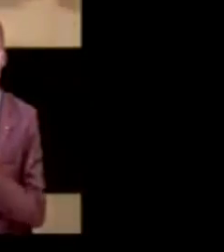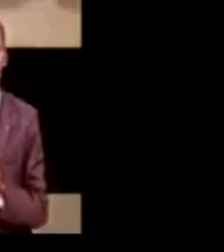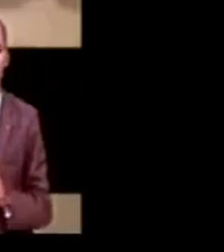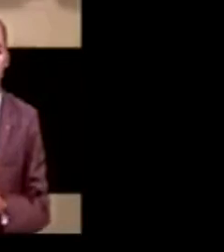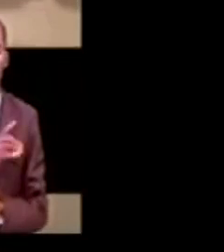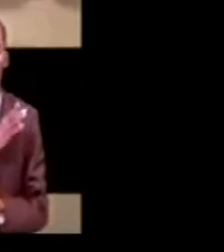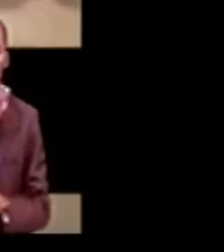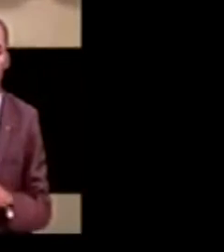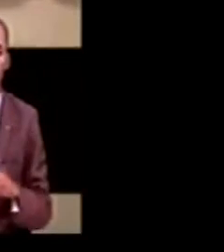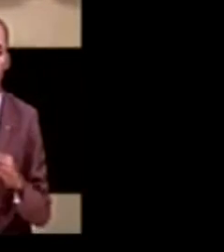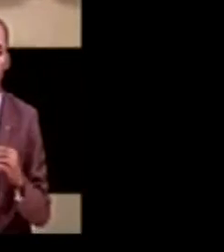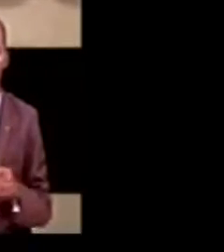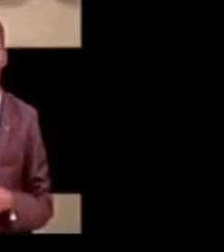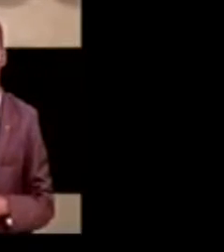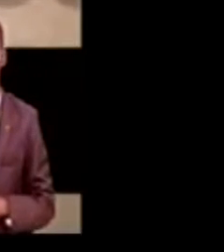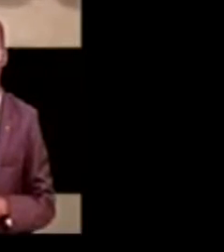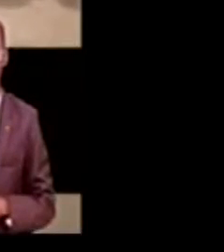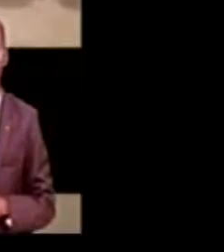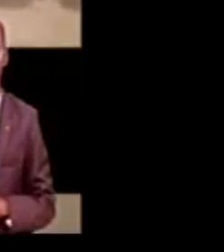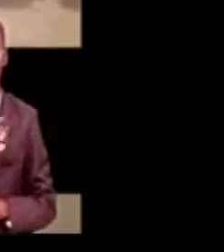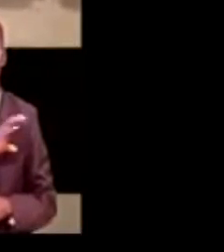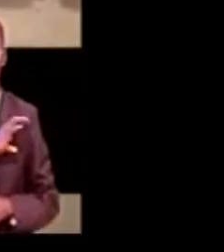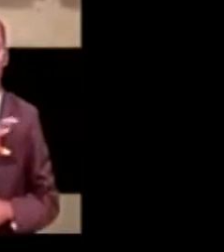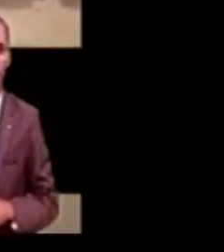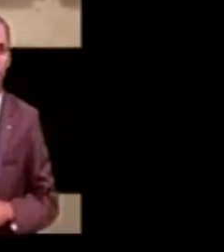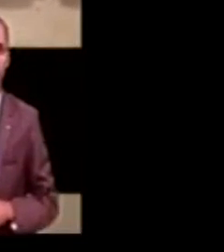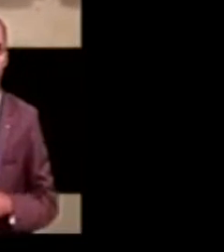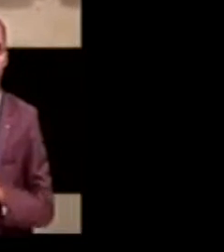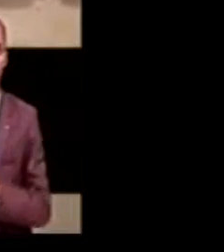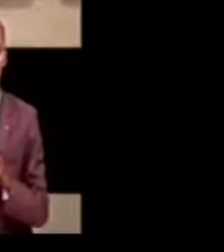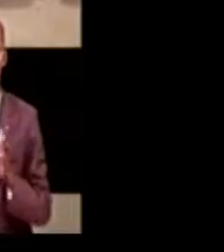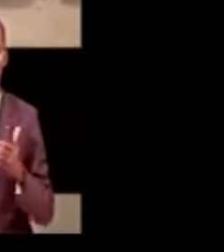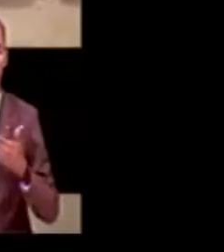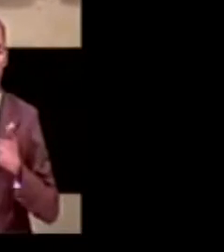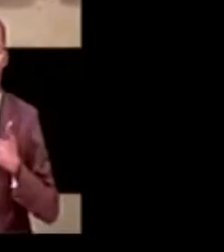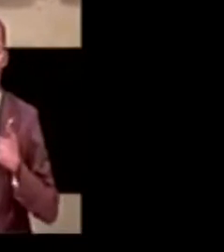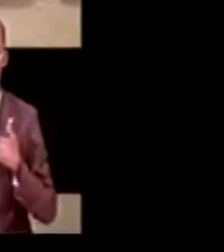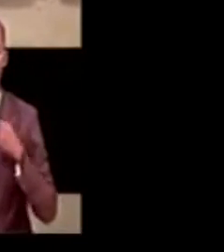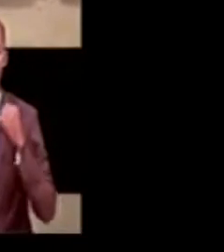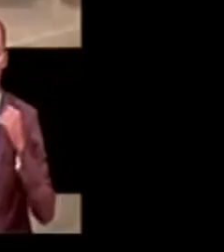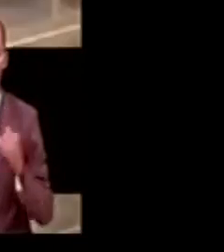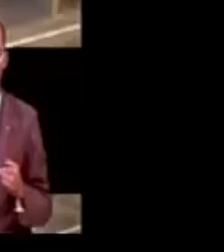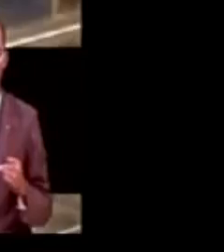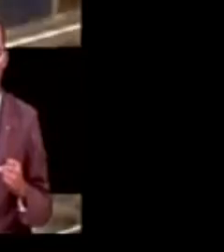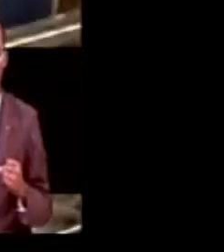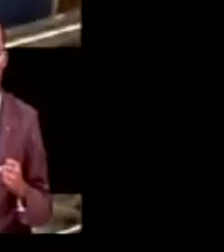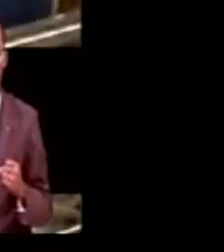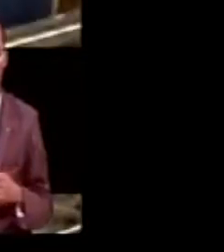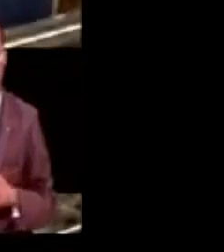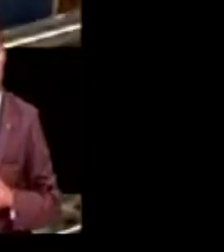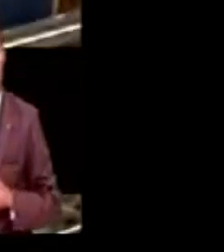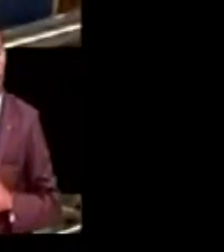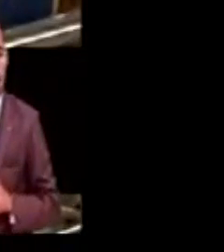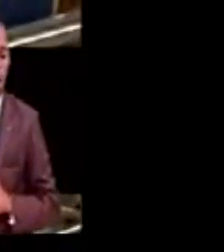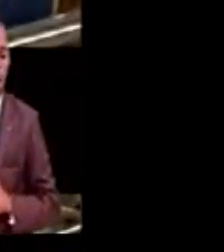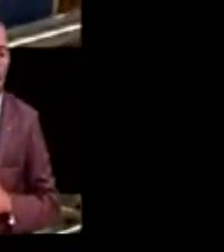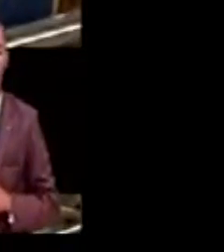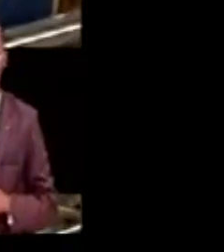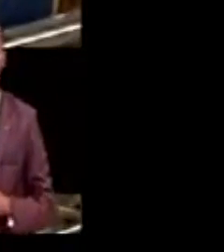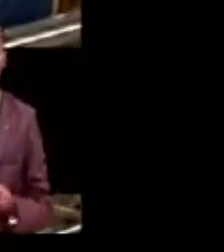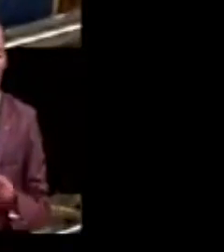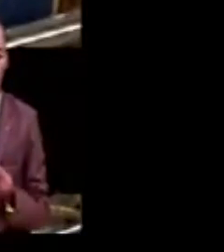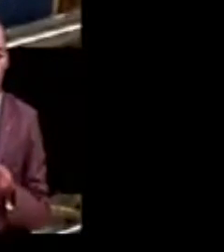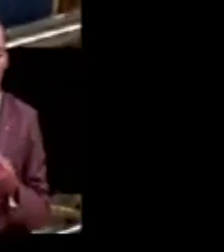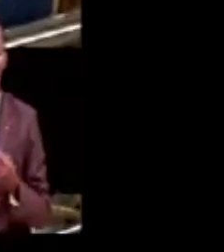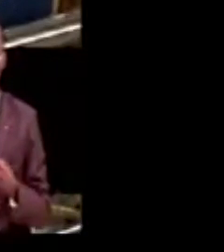to cleanse your heart from sin and make you holy true. Christ